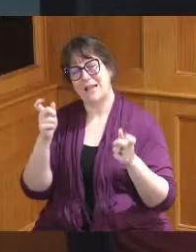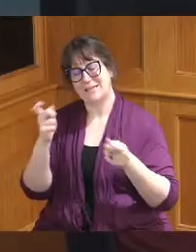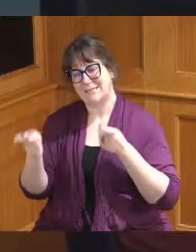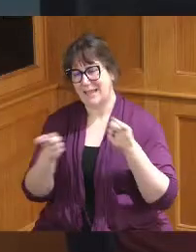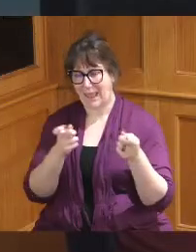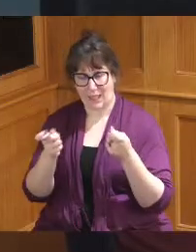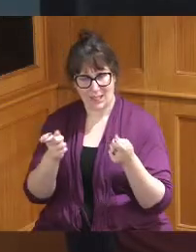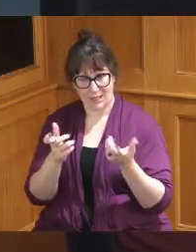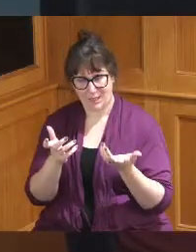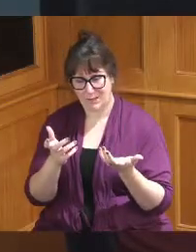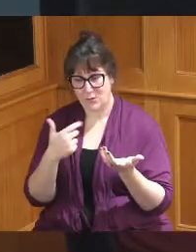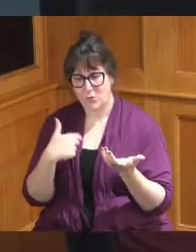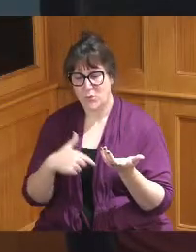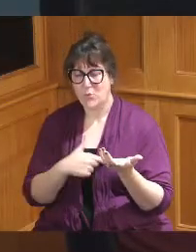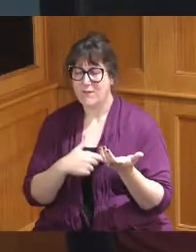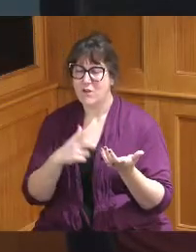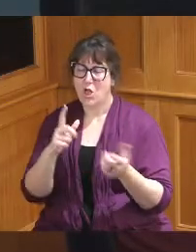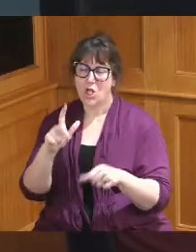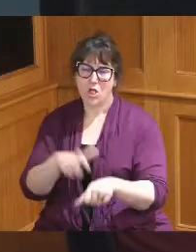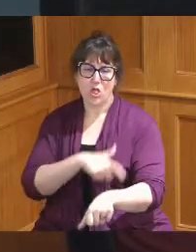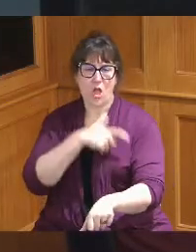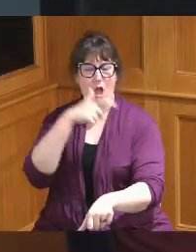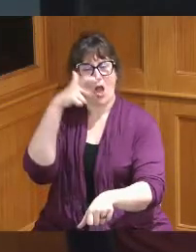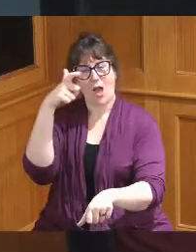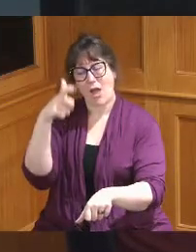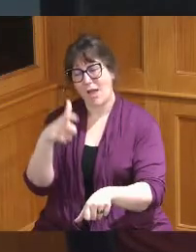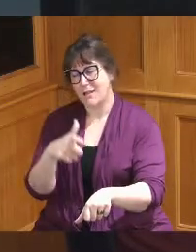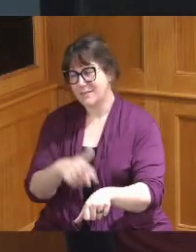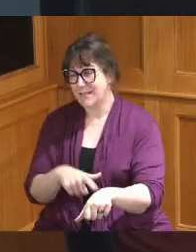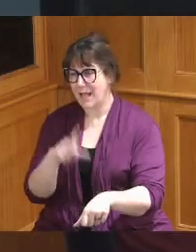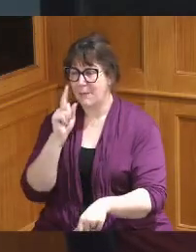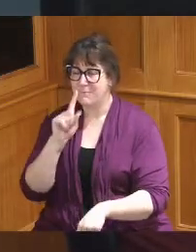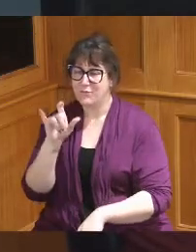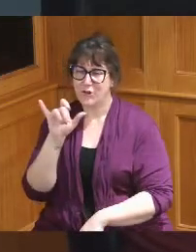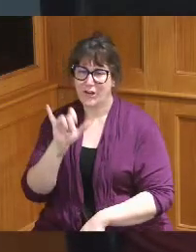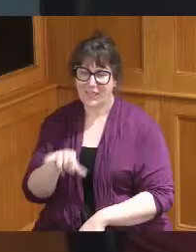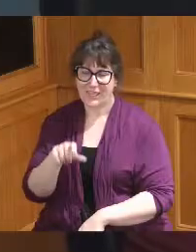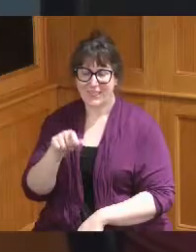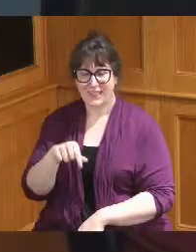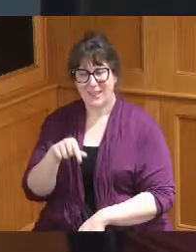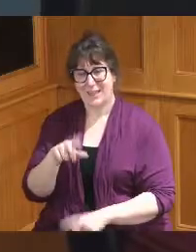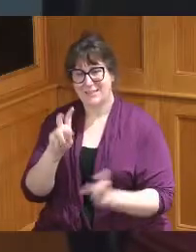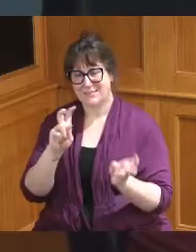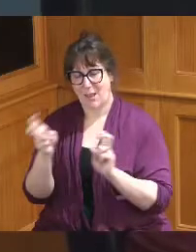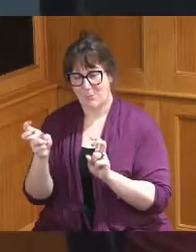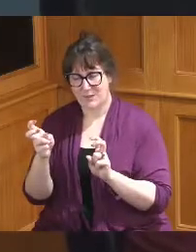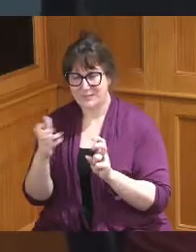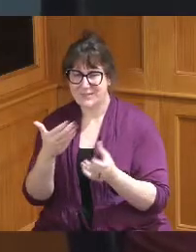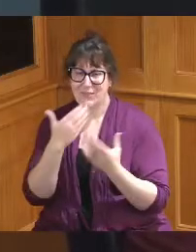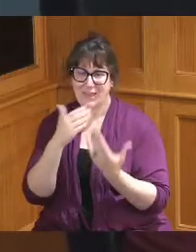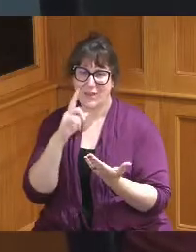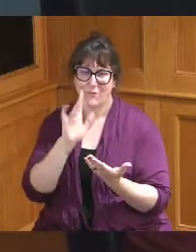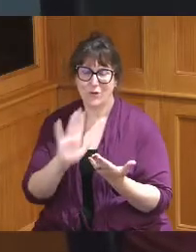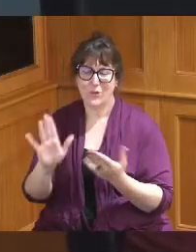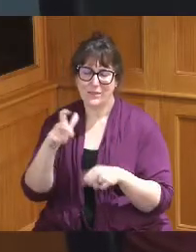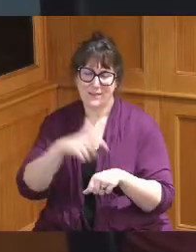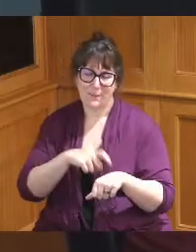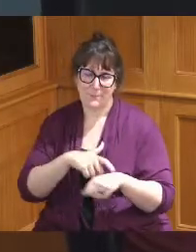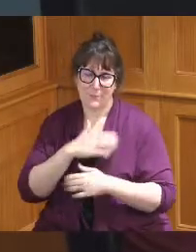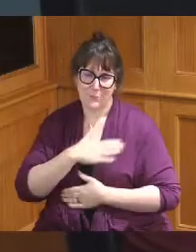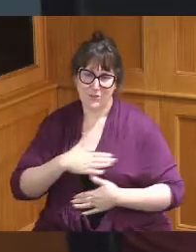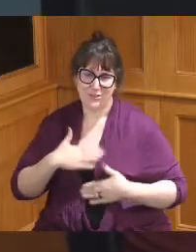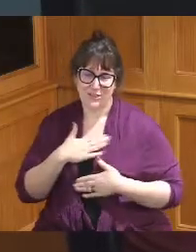our. But we have taken a long time on the impervious surface. We all agree to that. All right. Well, thank you all you for very being here. much. Appreciate